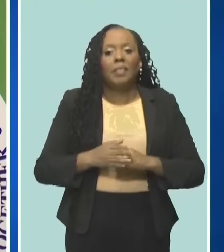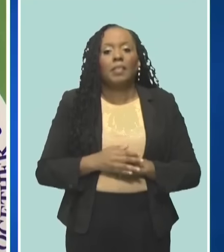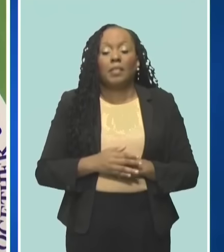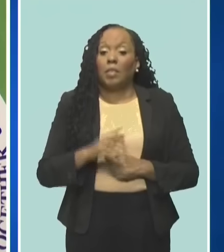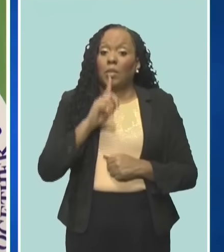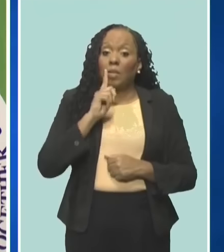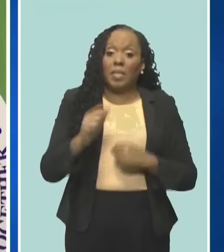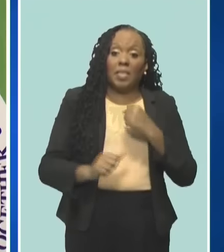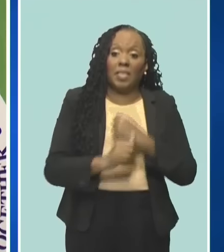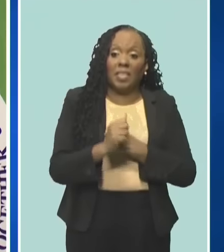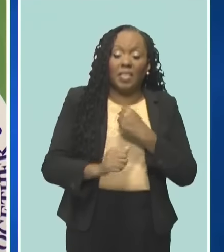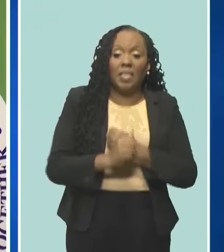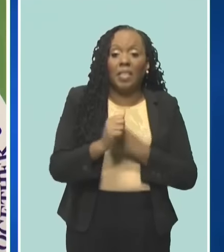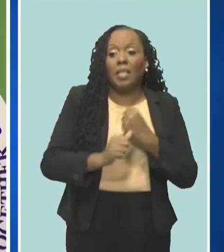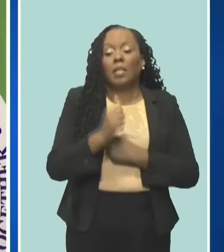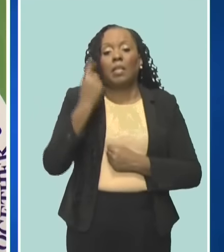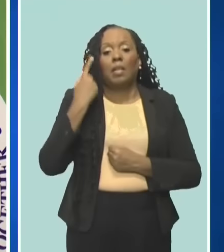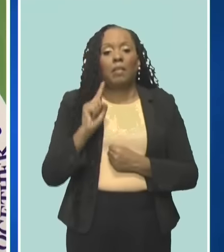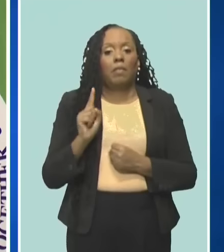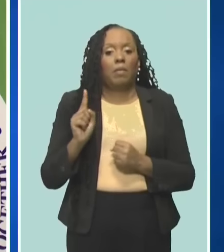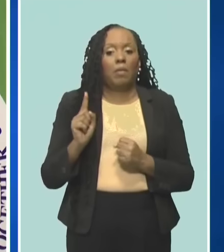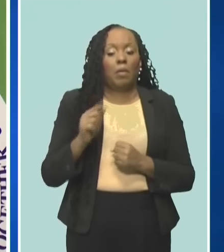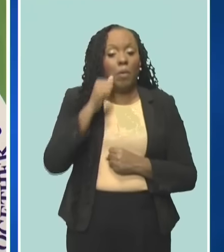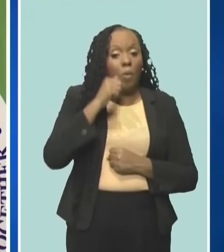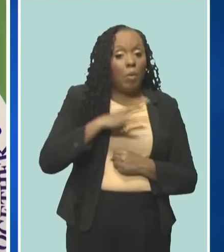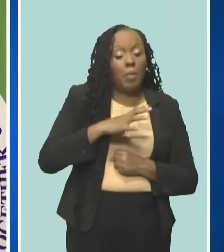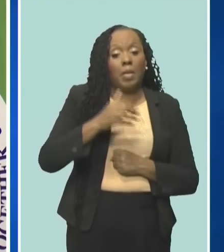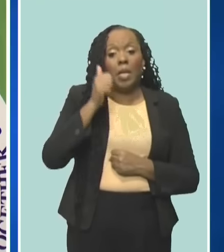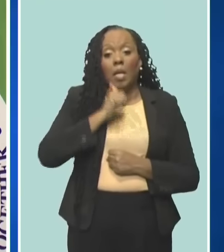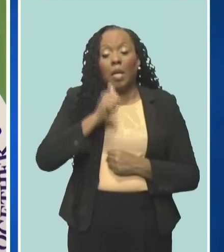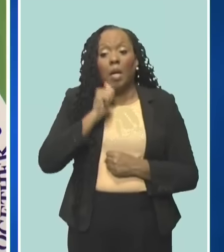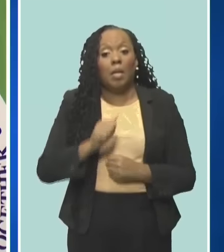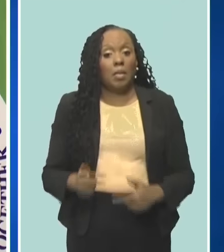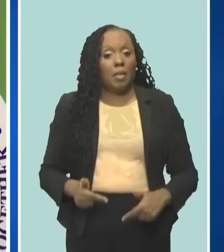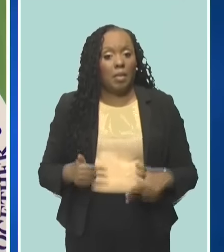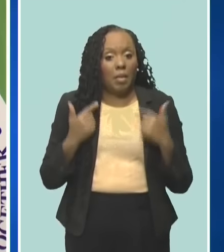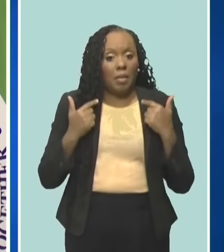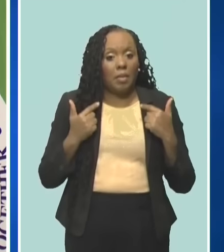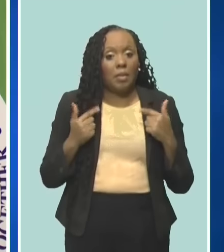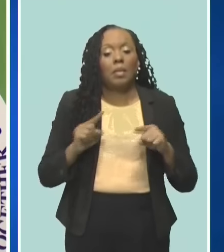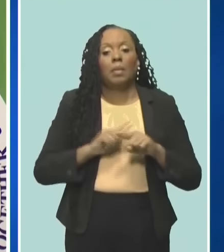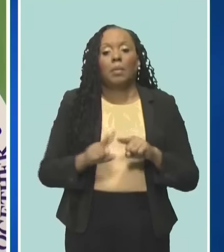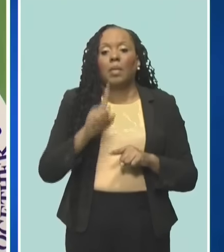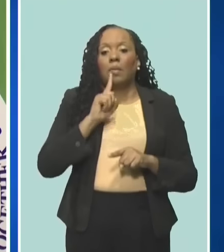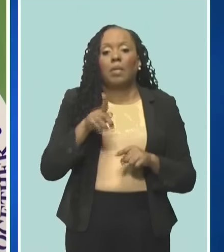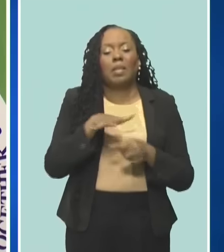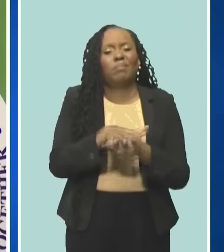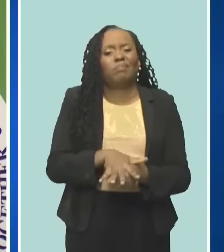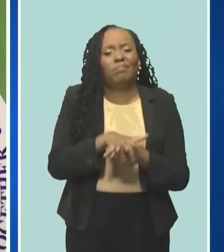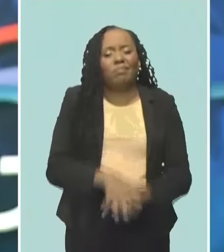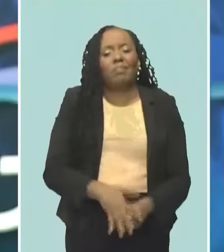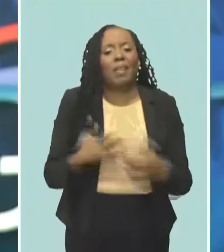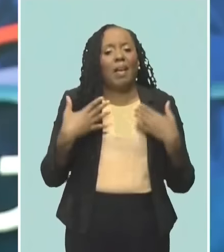dangerous to the health and lives of women and girls, it also adds to the burden of healthcare costs.